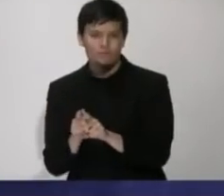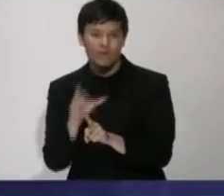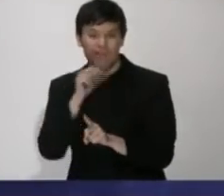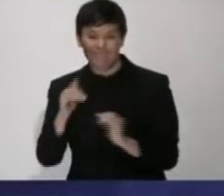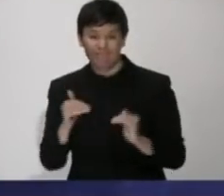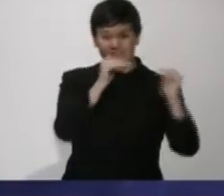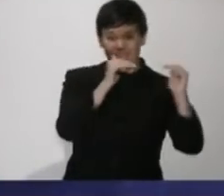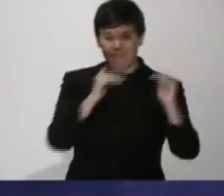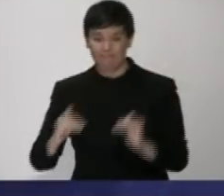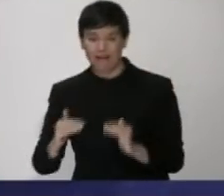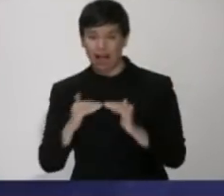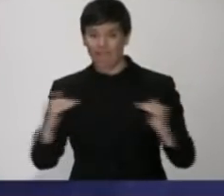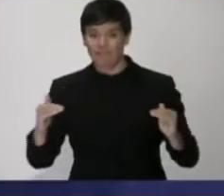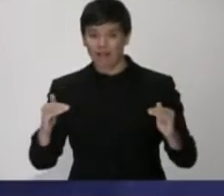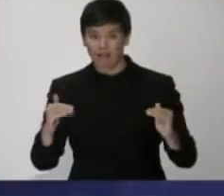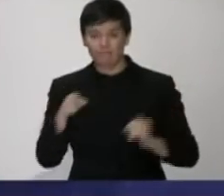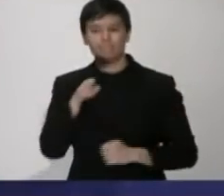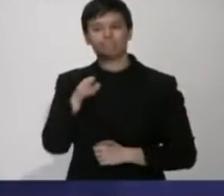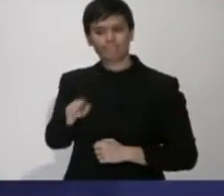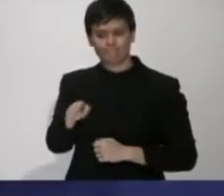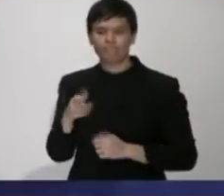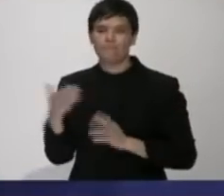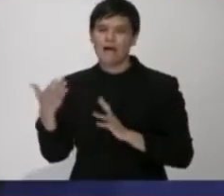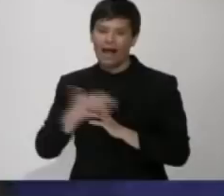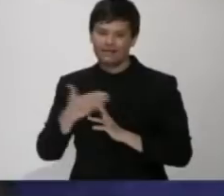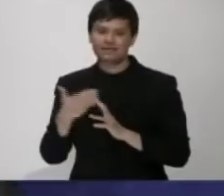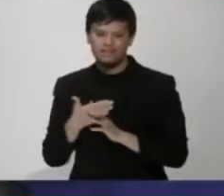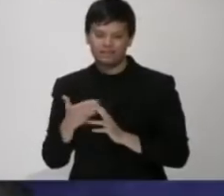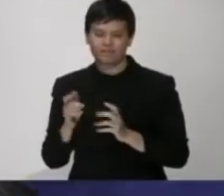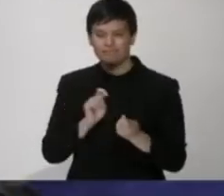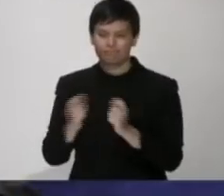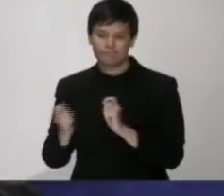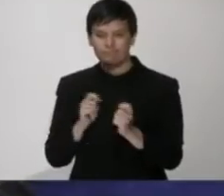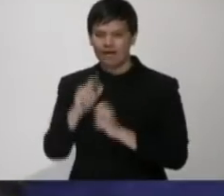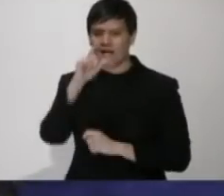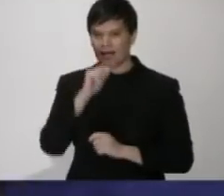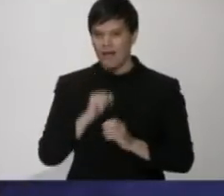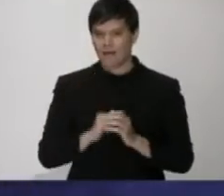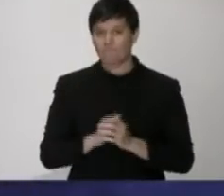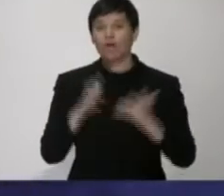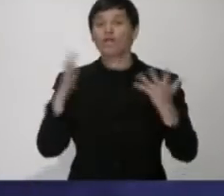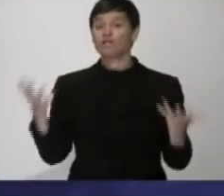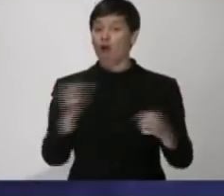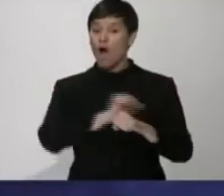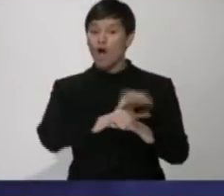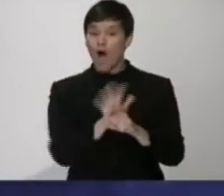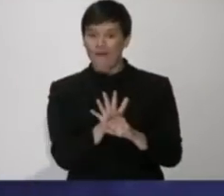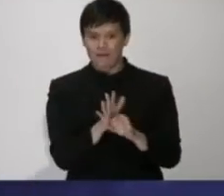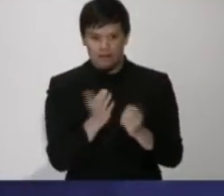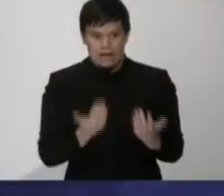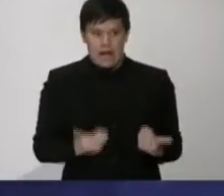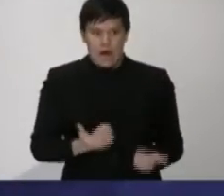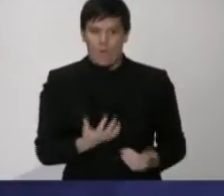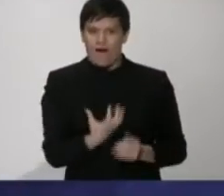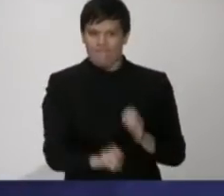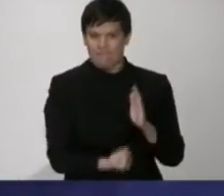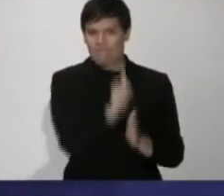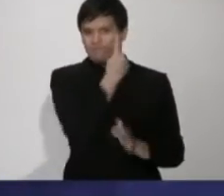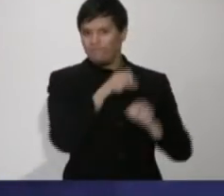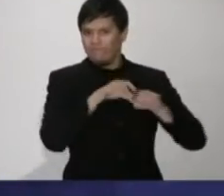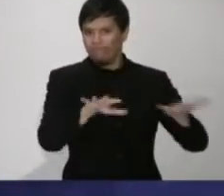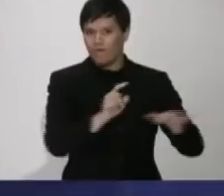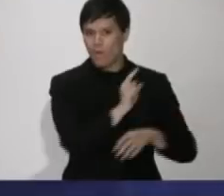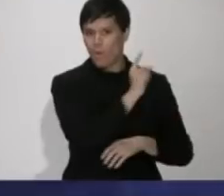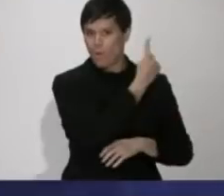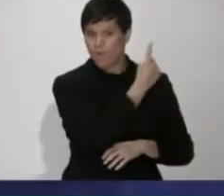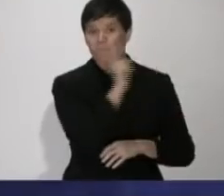level restrictions. While we are responding to the immediate COVID-19 outbreak, the government is getting on with creating